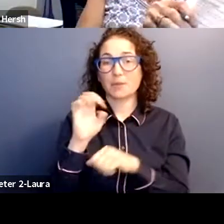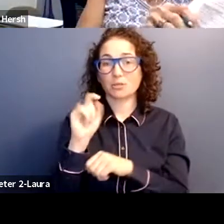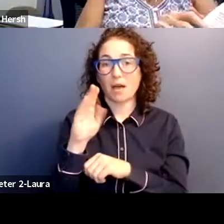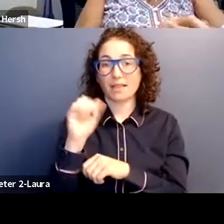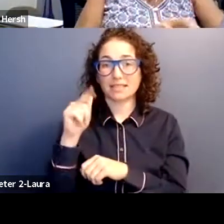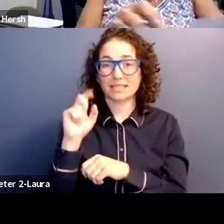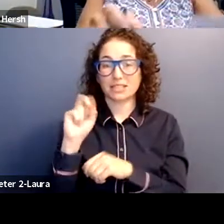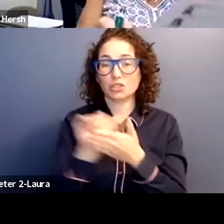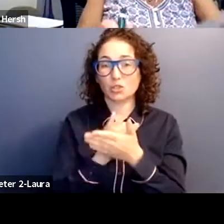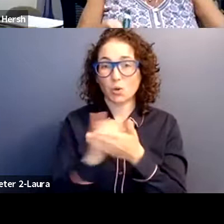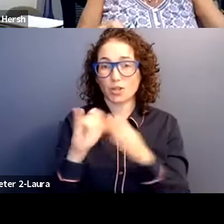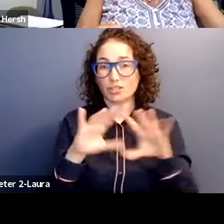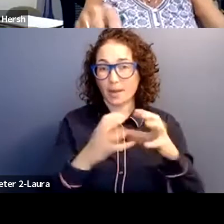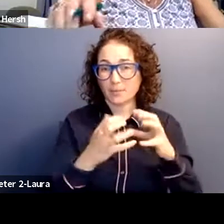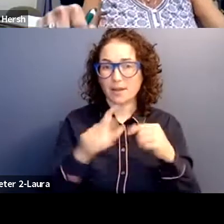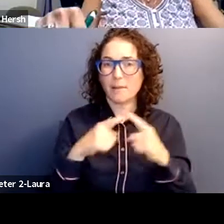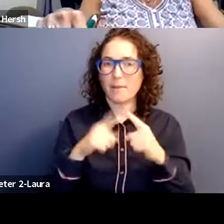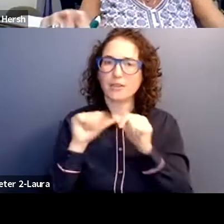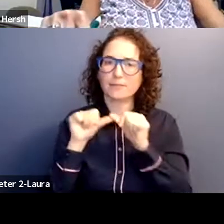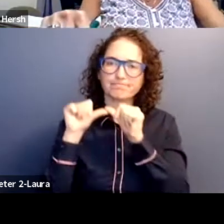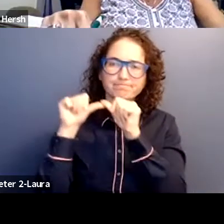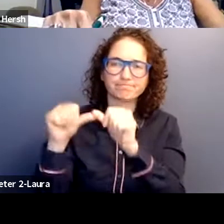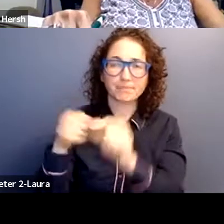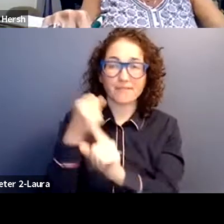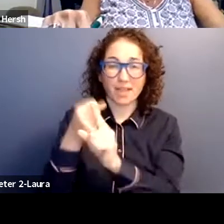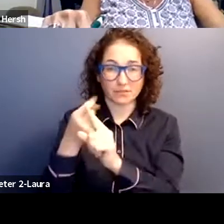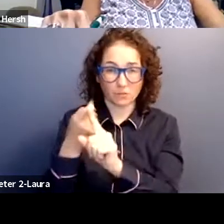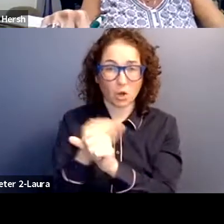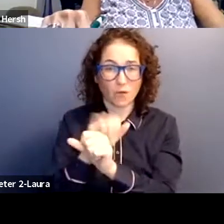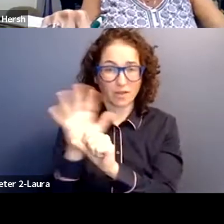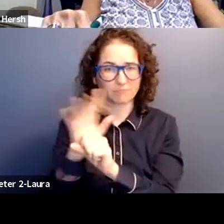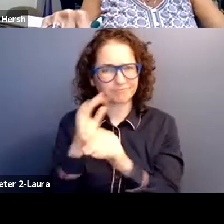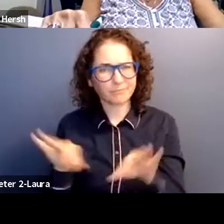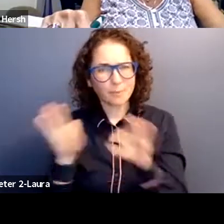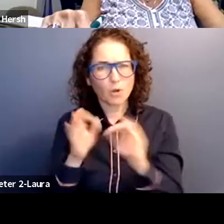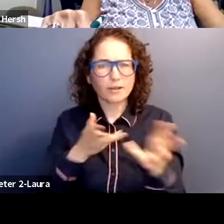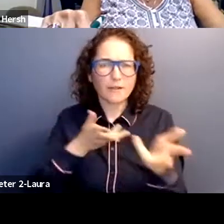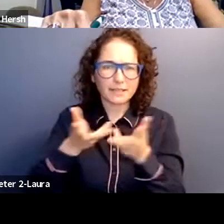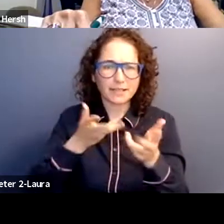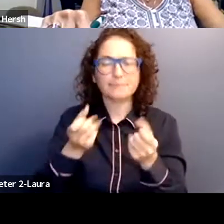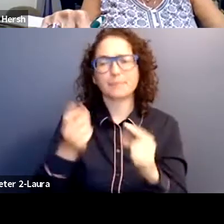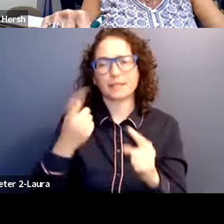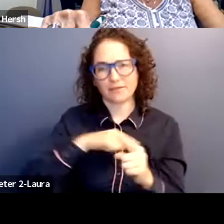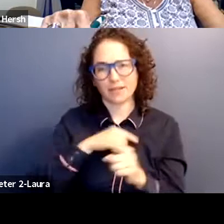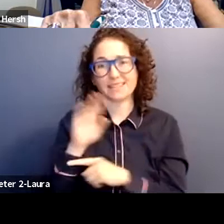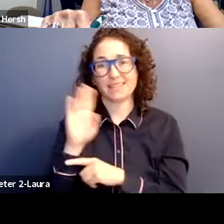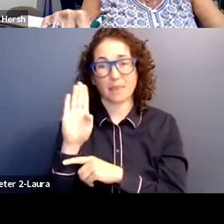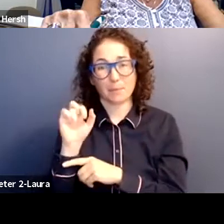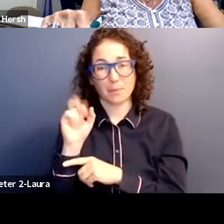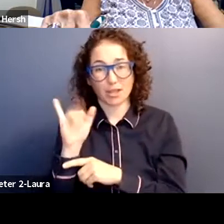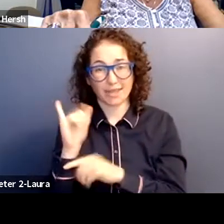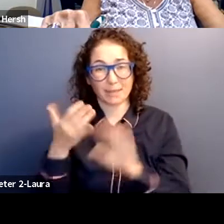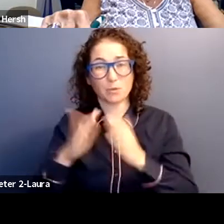conversation about the long-term effects of COVID. And it's an important conversation. There are many of us, many in our Berkeley community, many that are in your